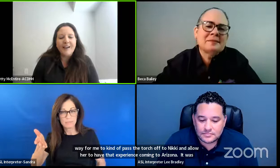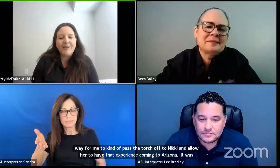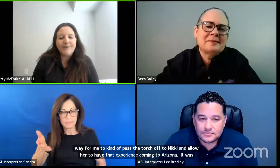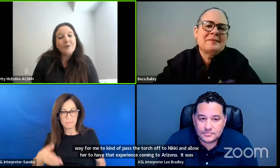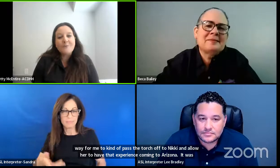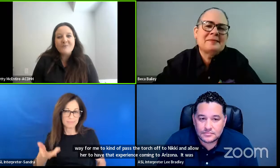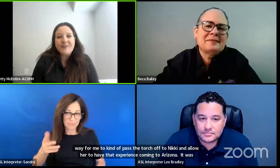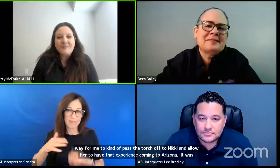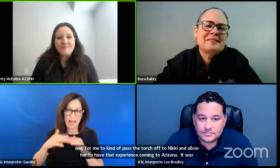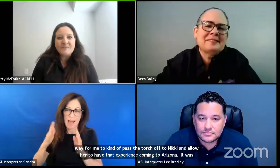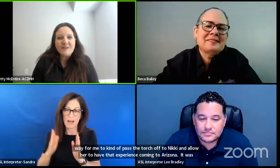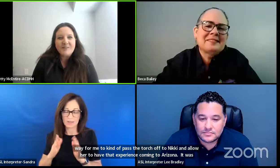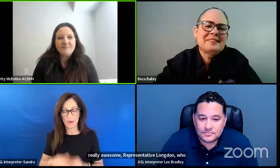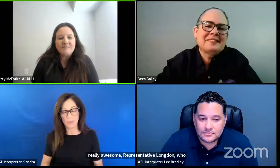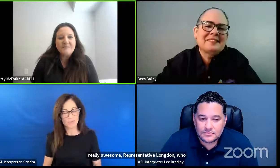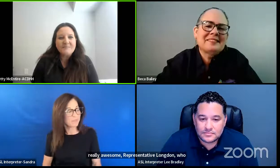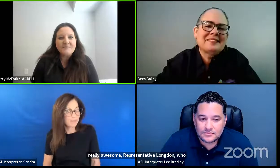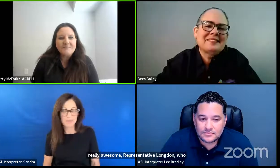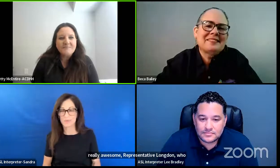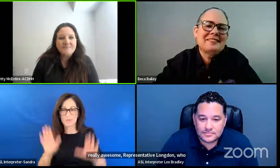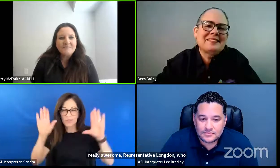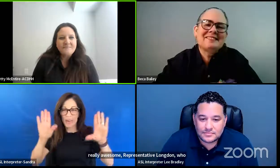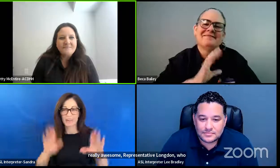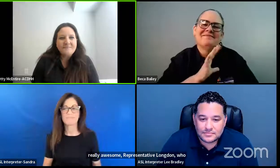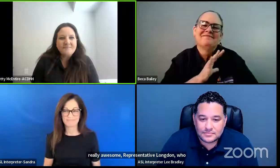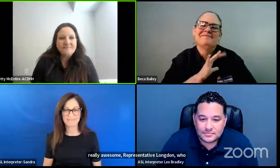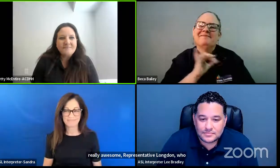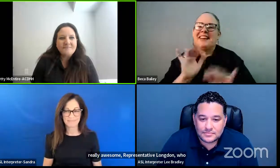over in the House. So it was great. It was awesome.